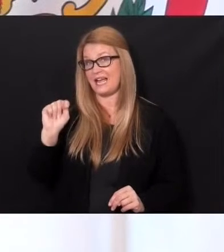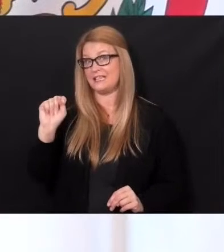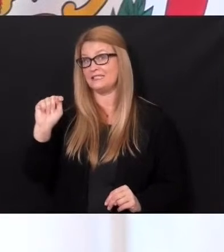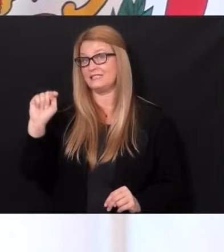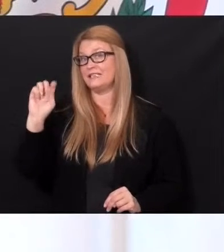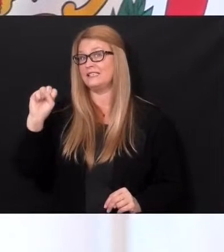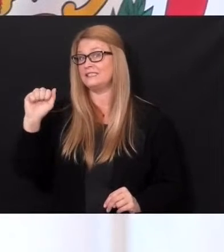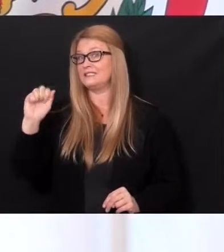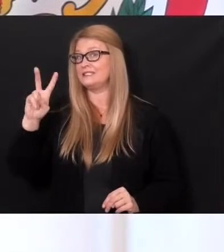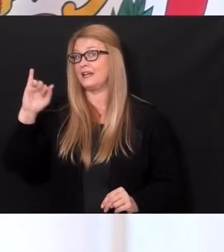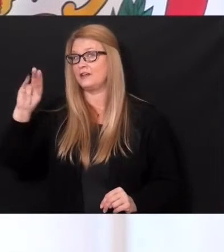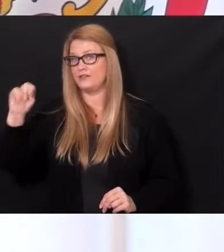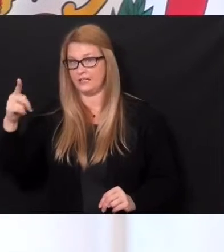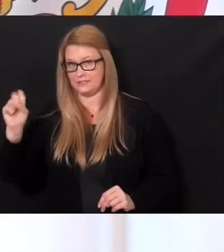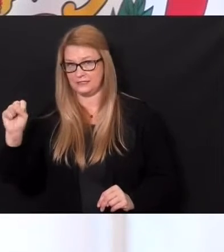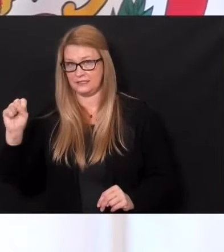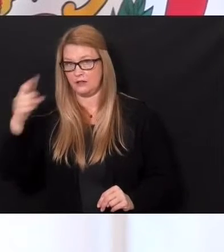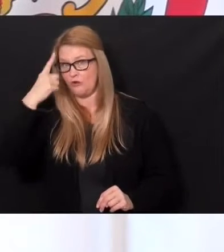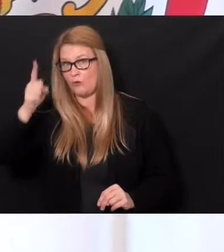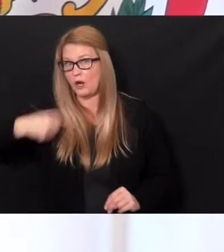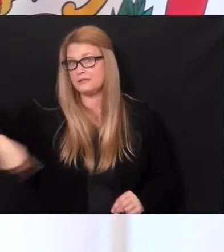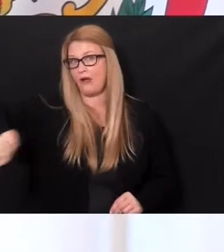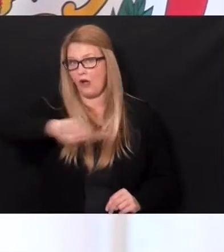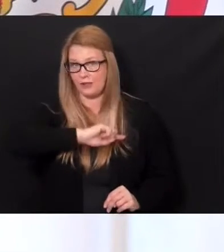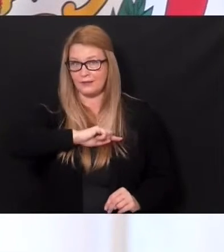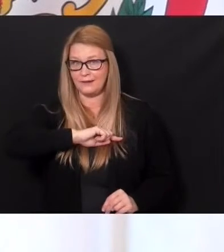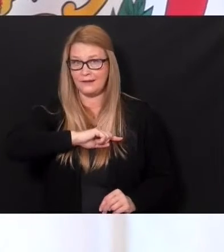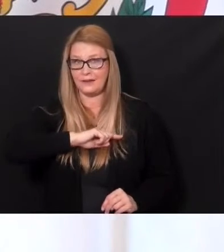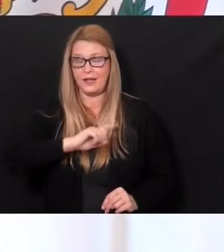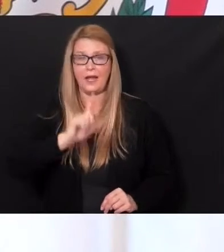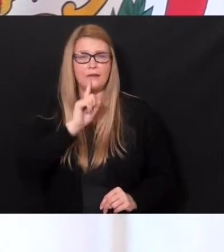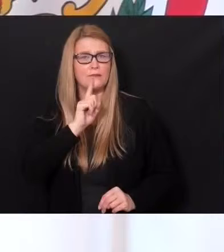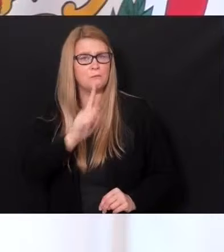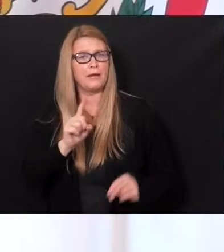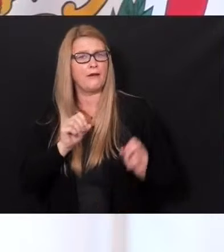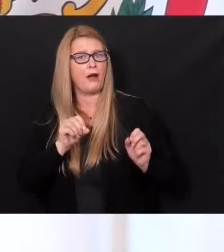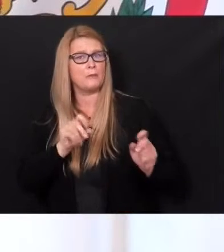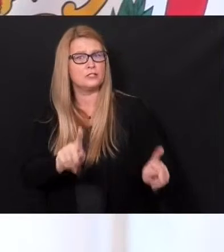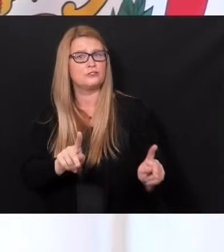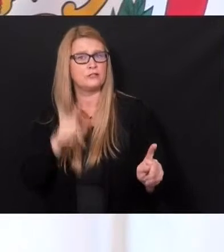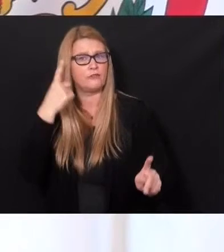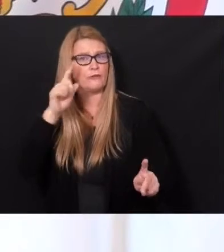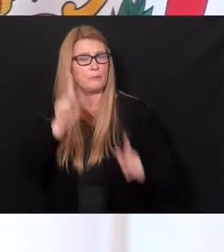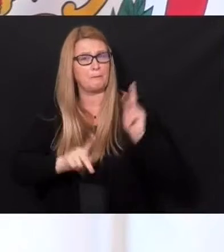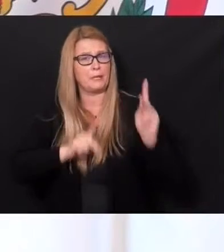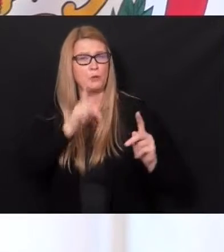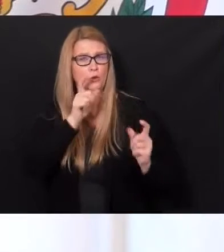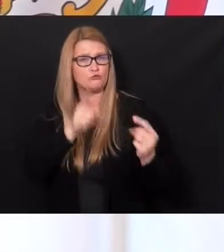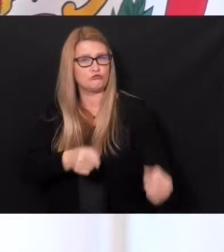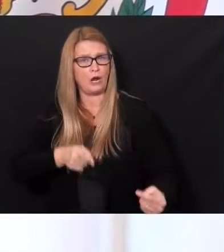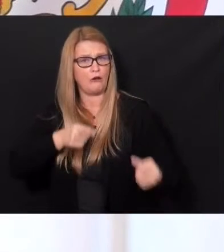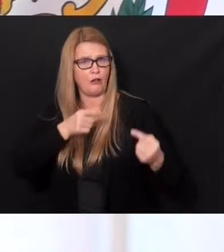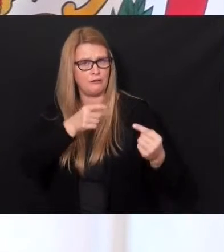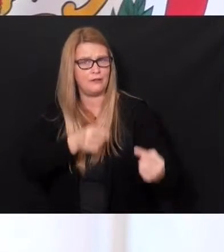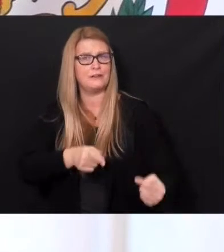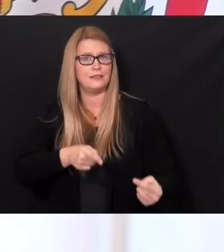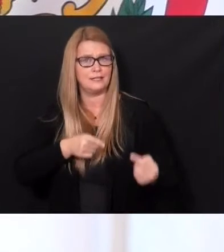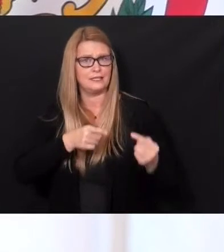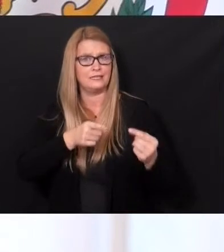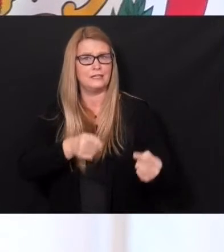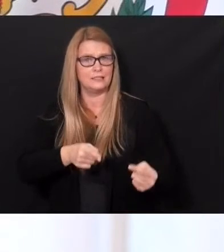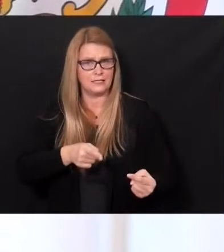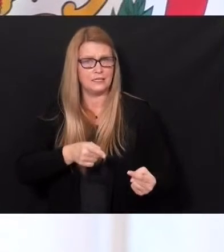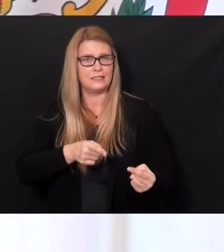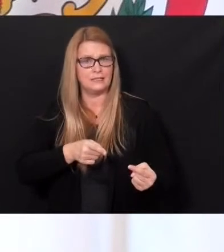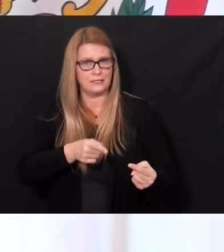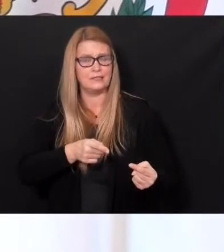savings to us all, and a real opportunity for those that are really struggling in our state to pull out